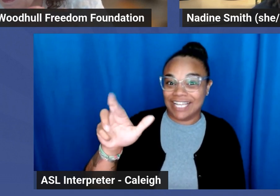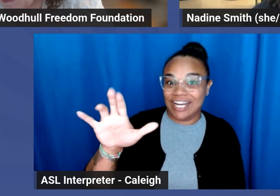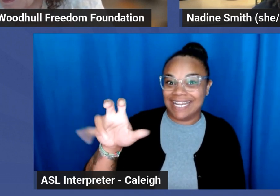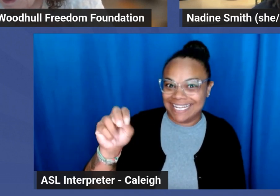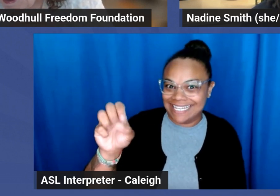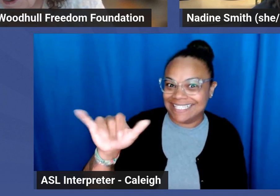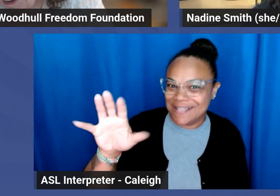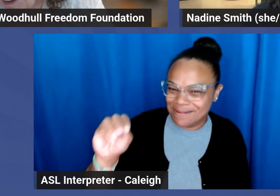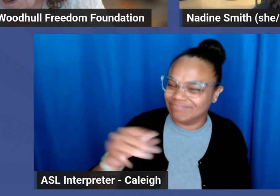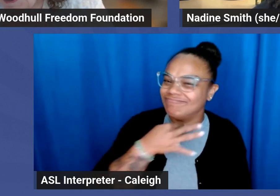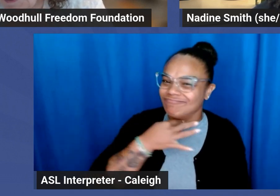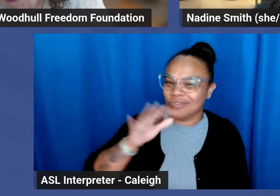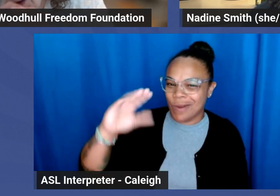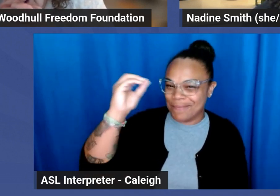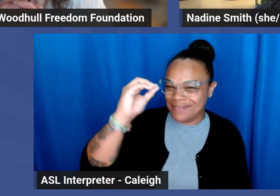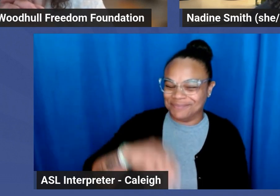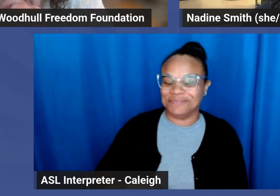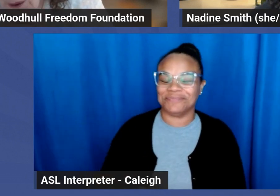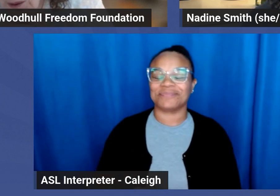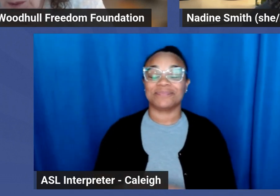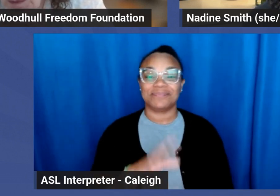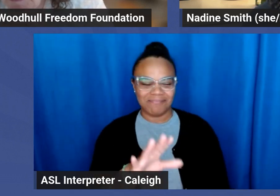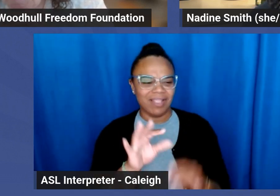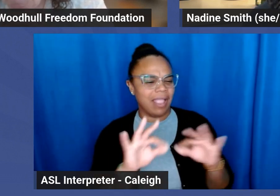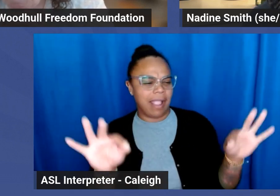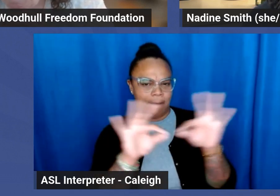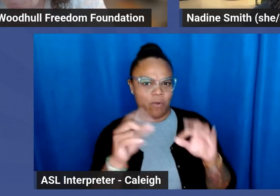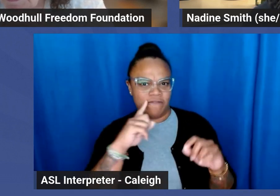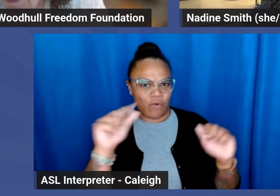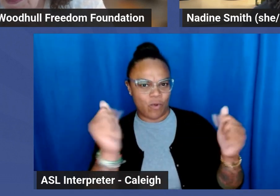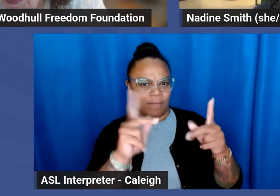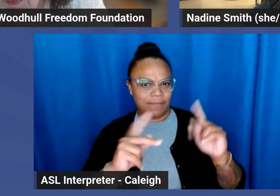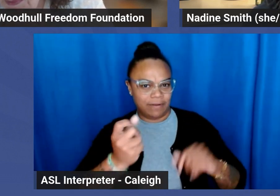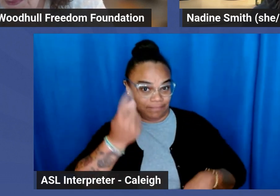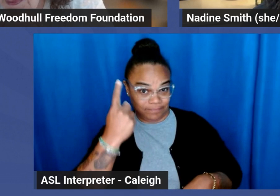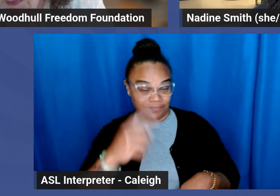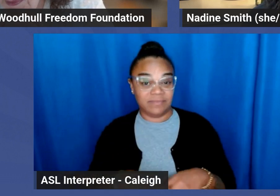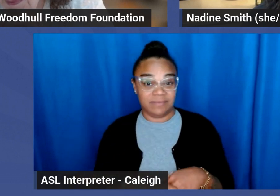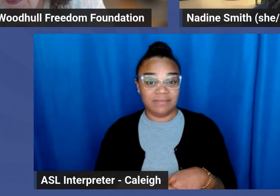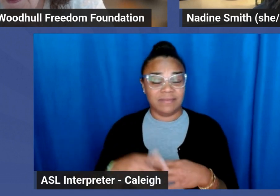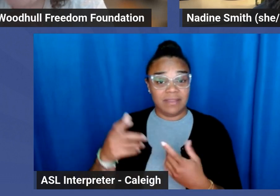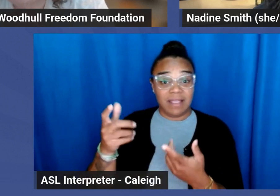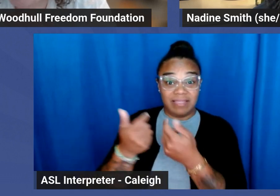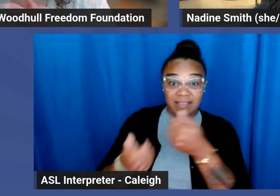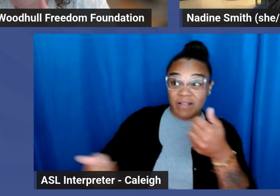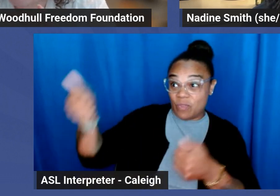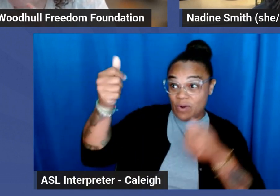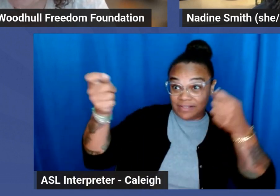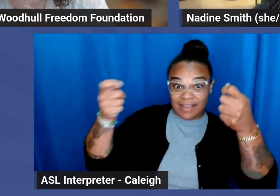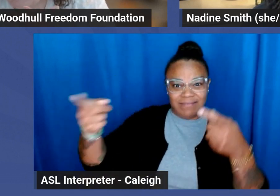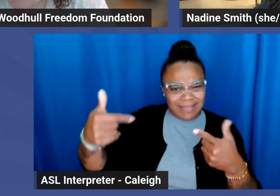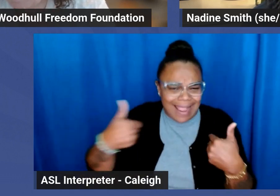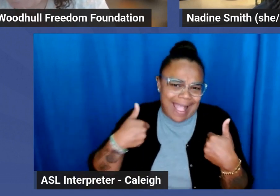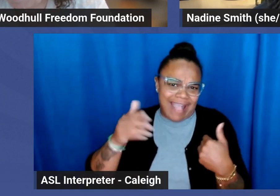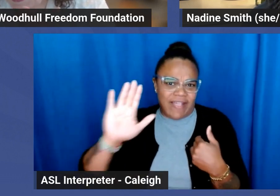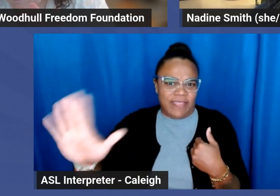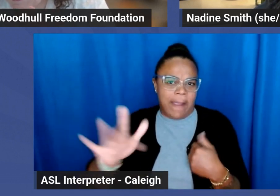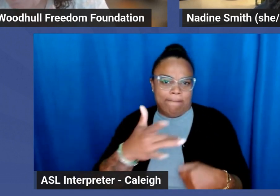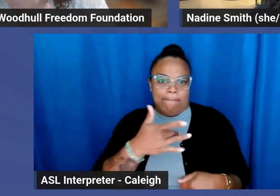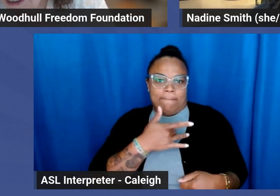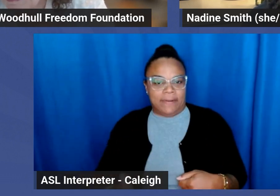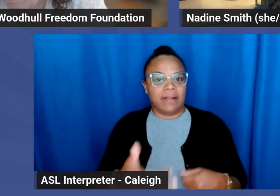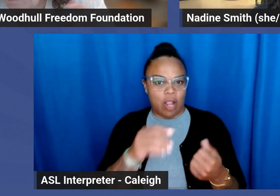Here's the thing I think is really important for people to understand, that there is an authoritarian playbook. It is, this isn't